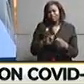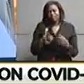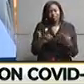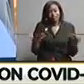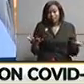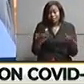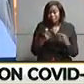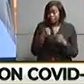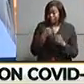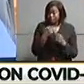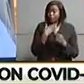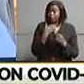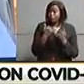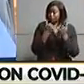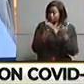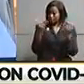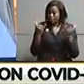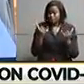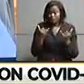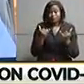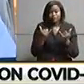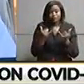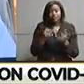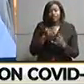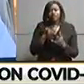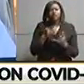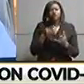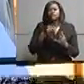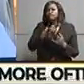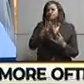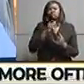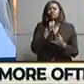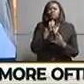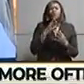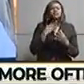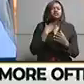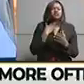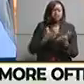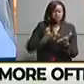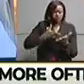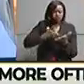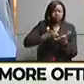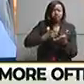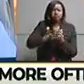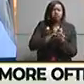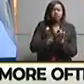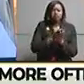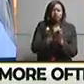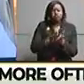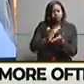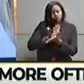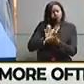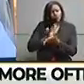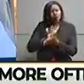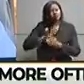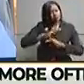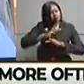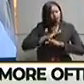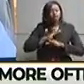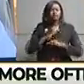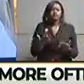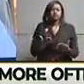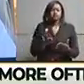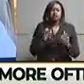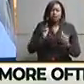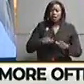But I want to tell you that you don't need the sanitizers. The soap is enough to kill